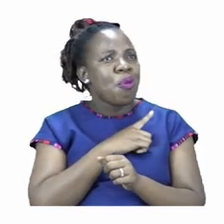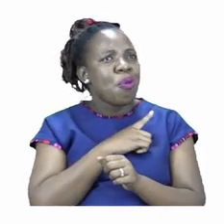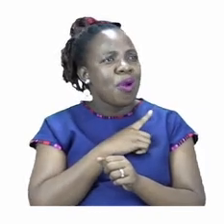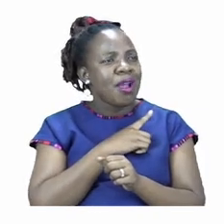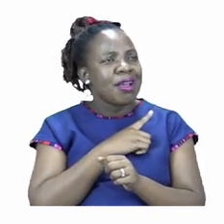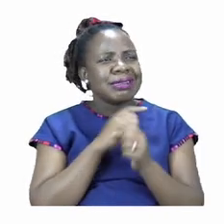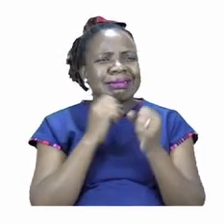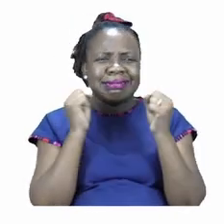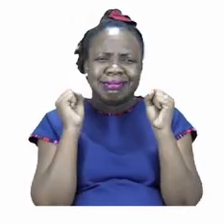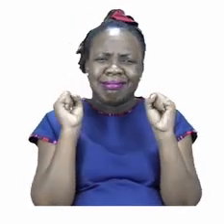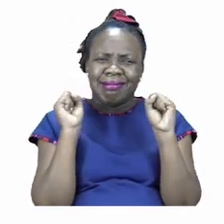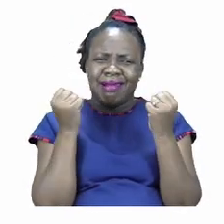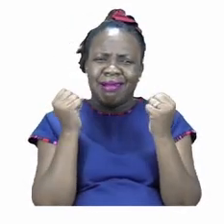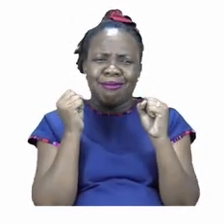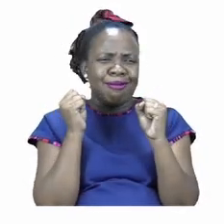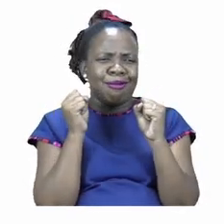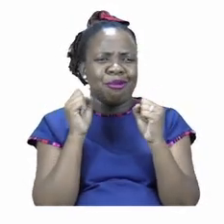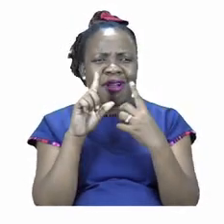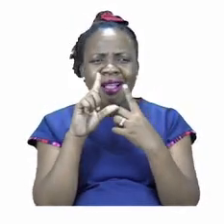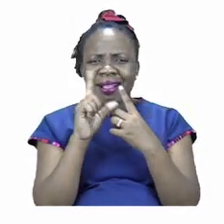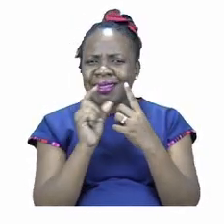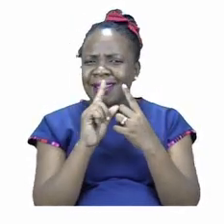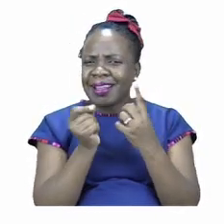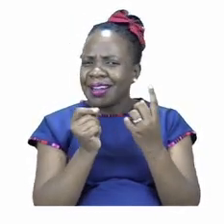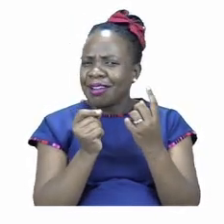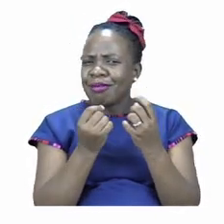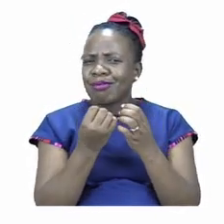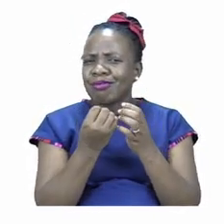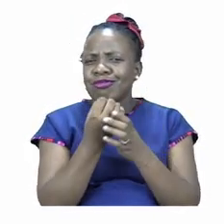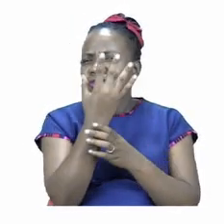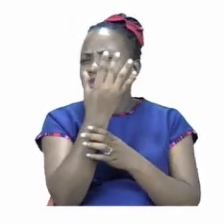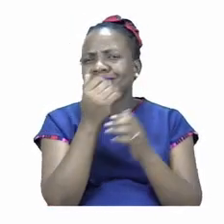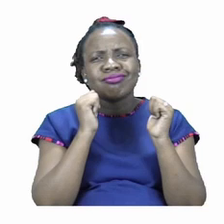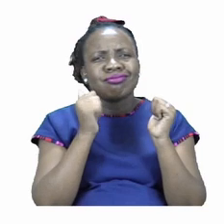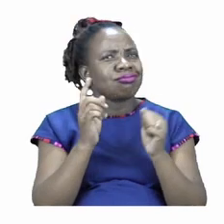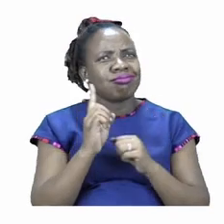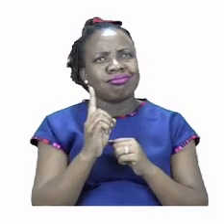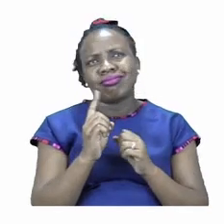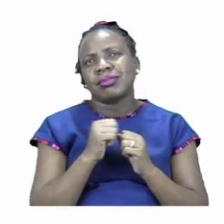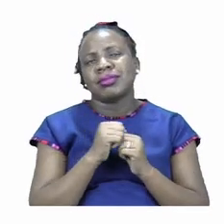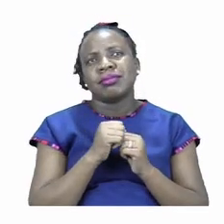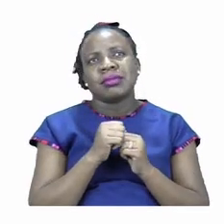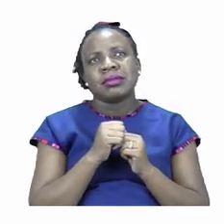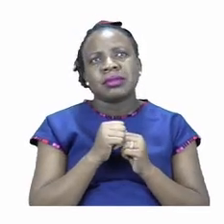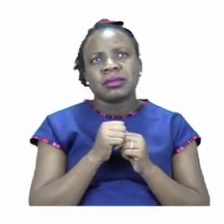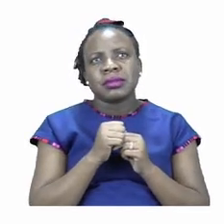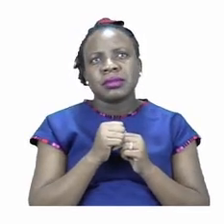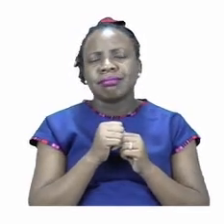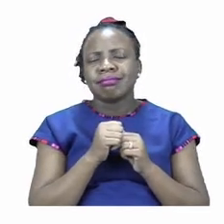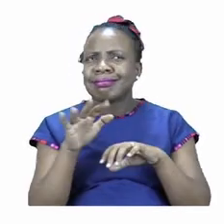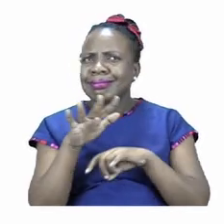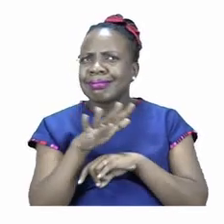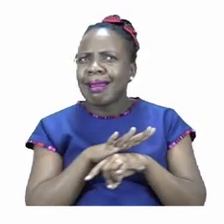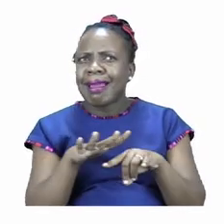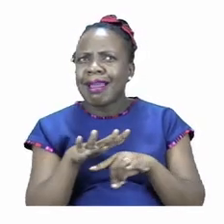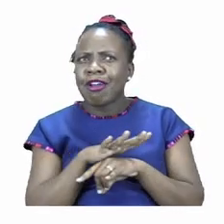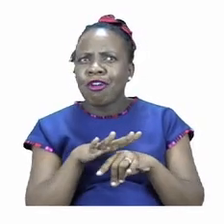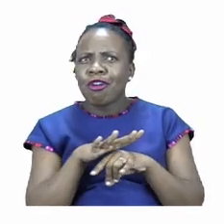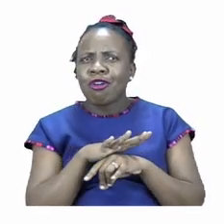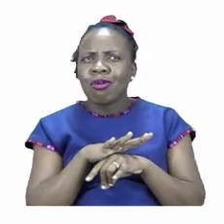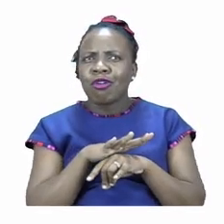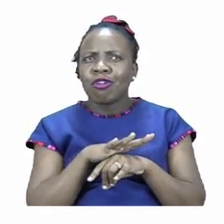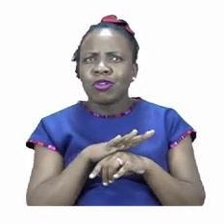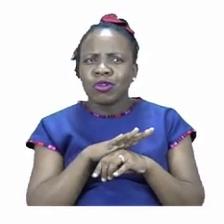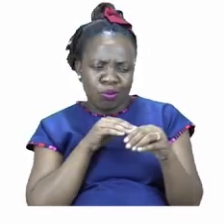or any flowers. Then for the animals, some animals go into what we